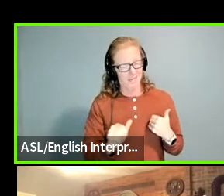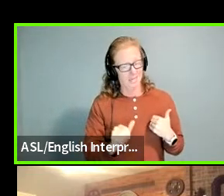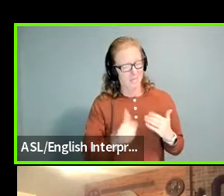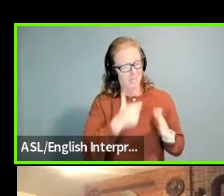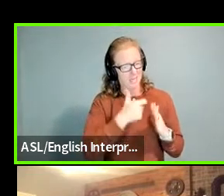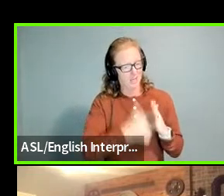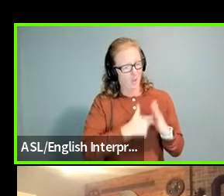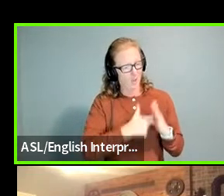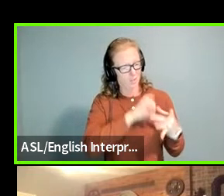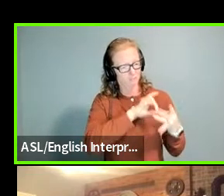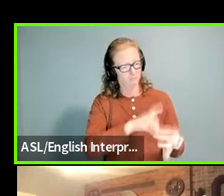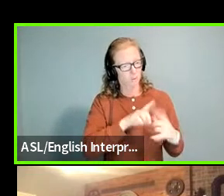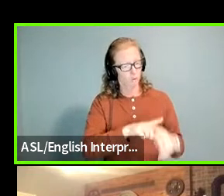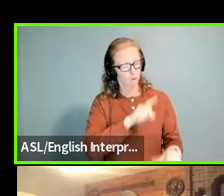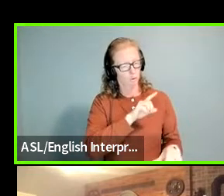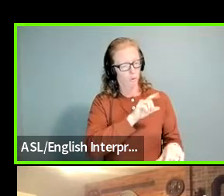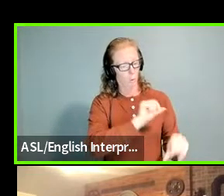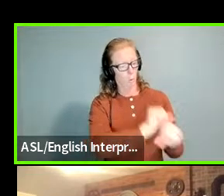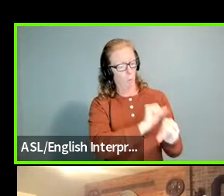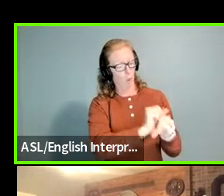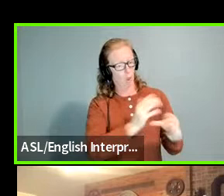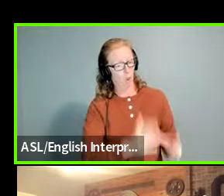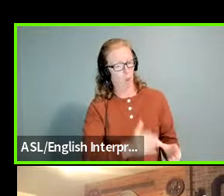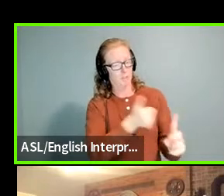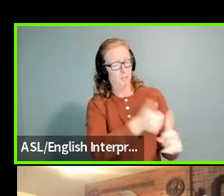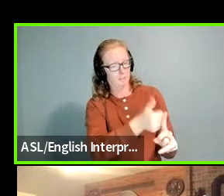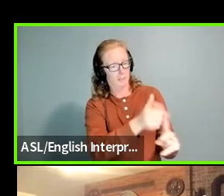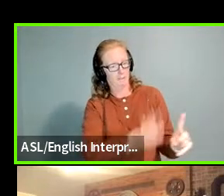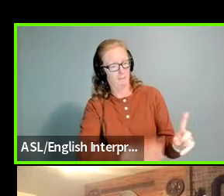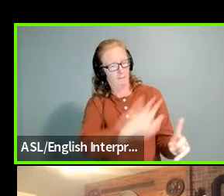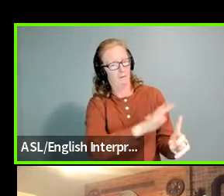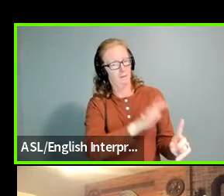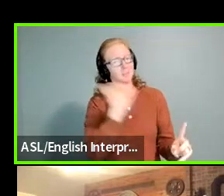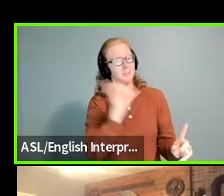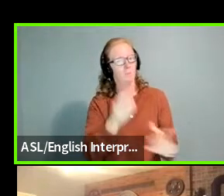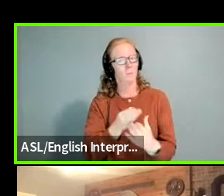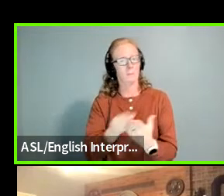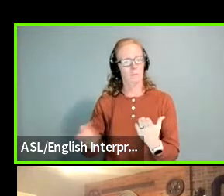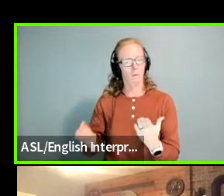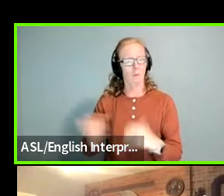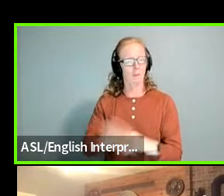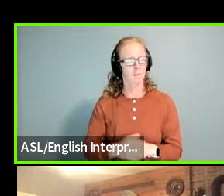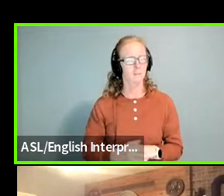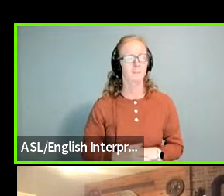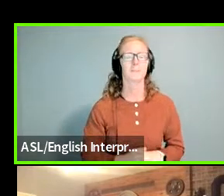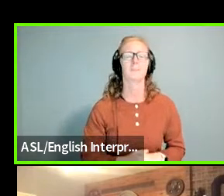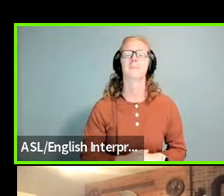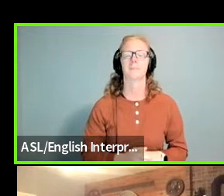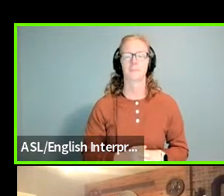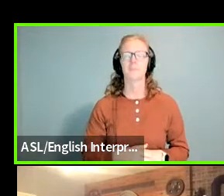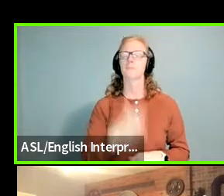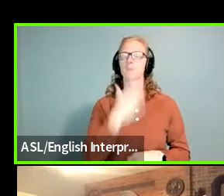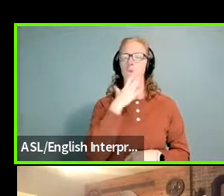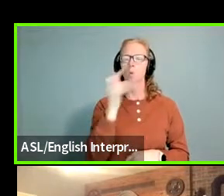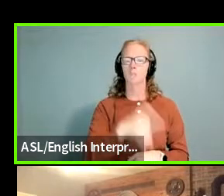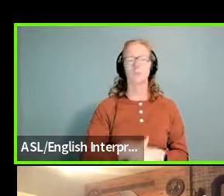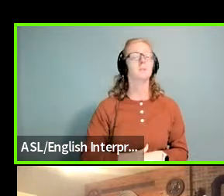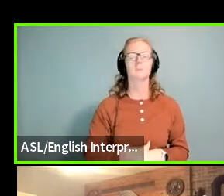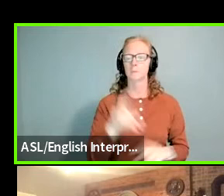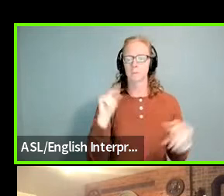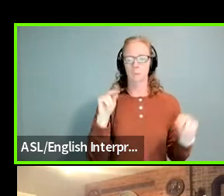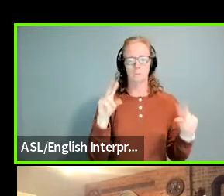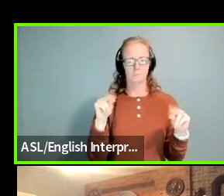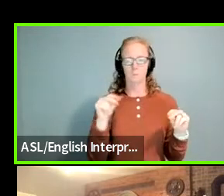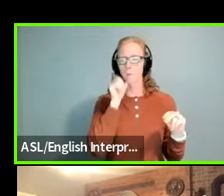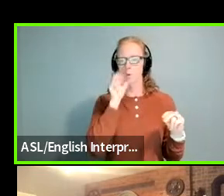cost estimates or any graphs similar to what you did on the cost of the materials? That's a good question. We do not have